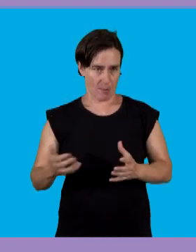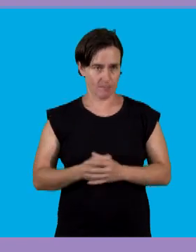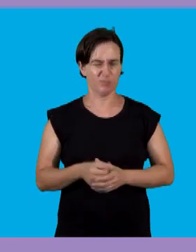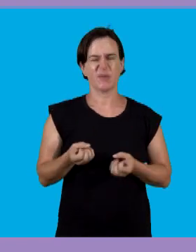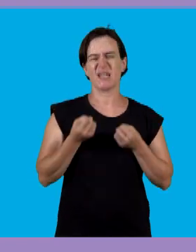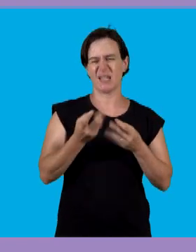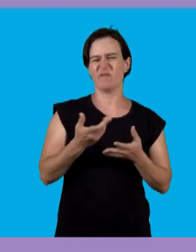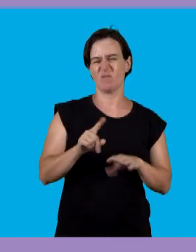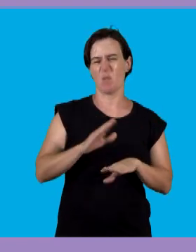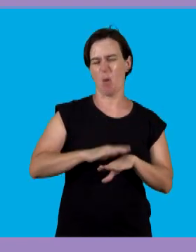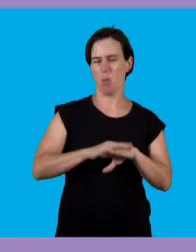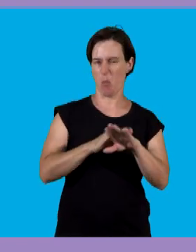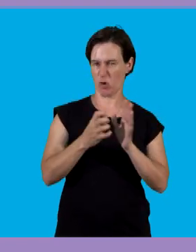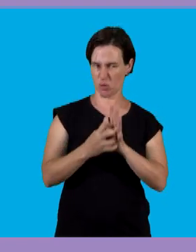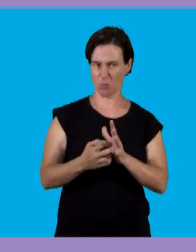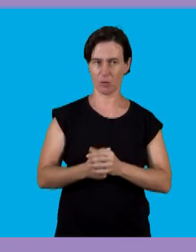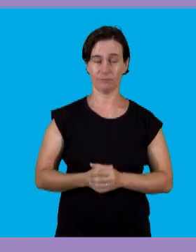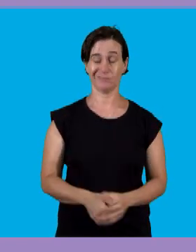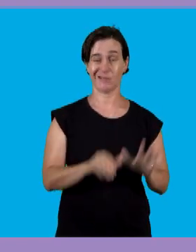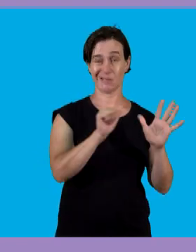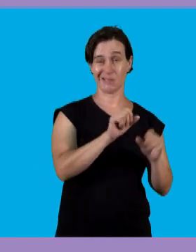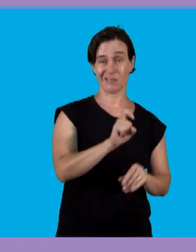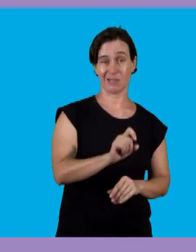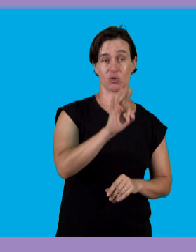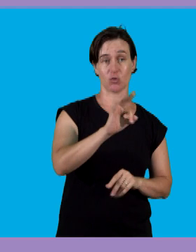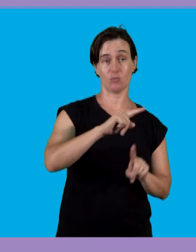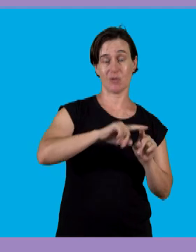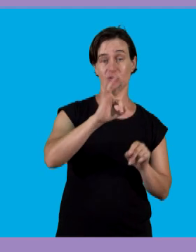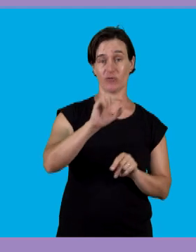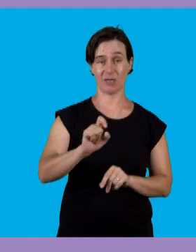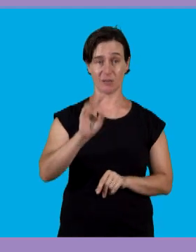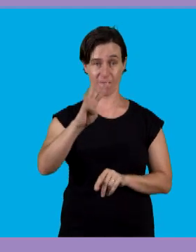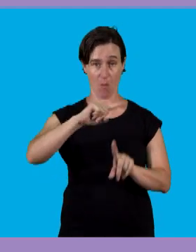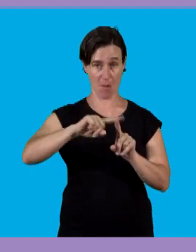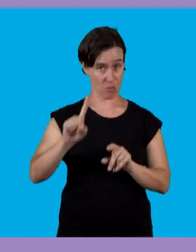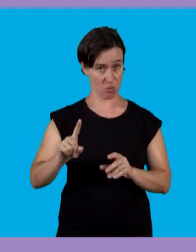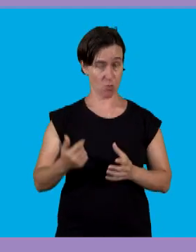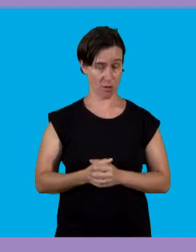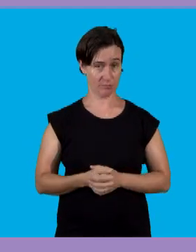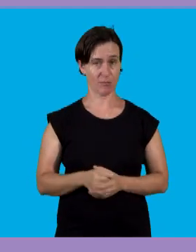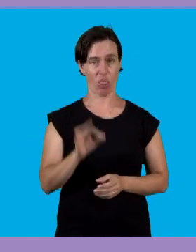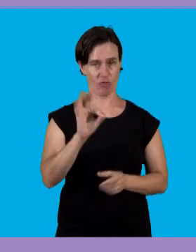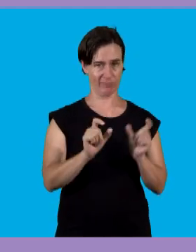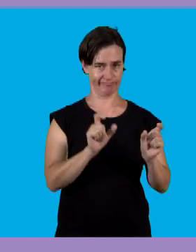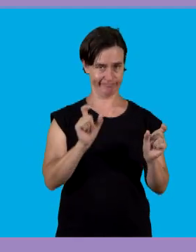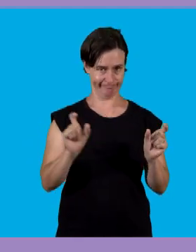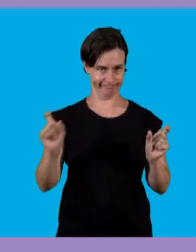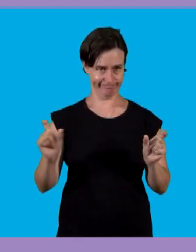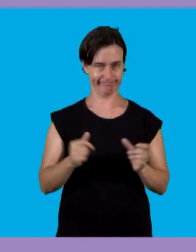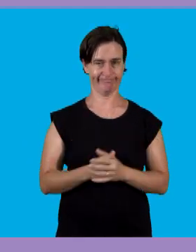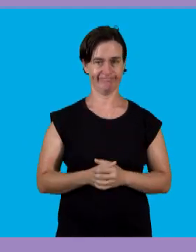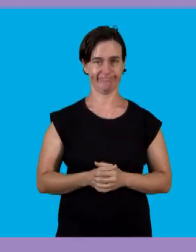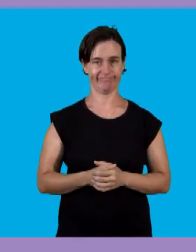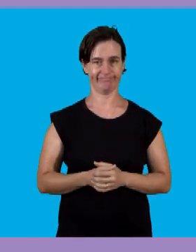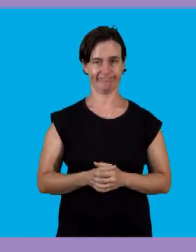more trinomials there. We have 6x cubed plus 3x exponent 4 plus 1. Those are 3